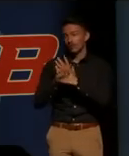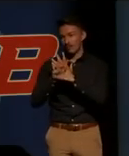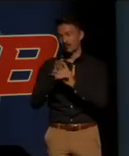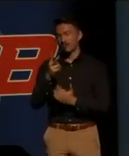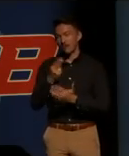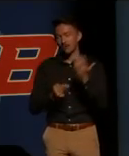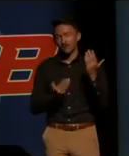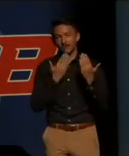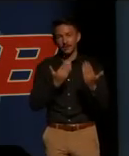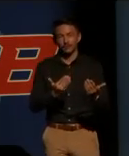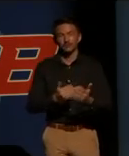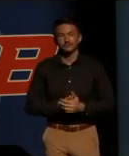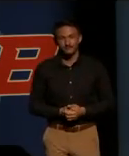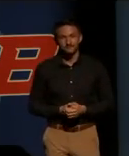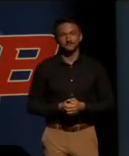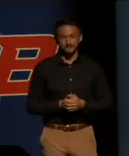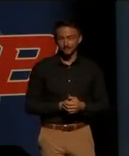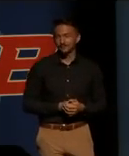us remotely.